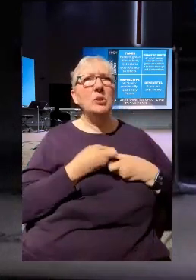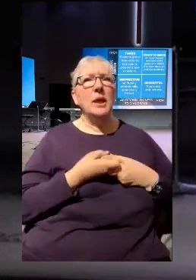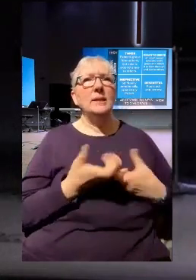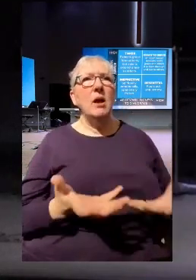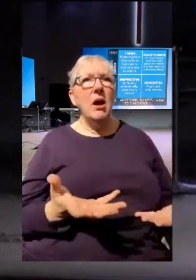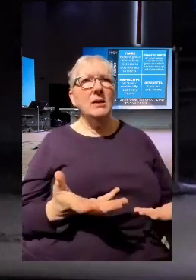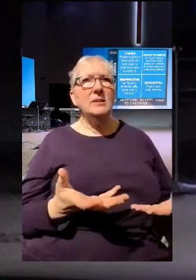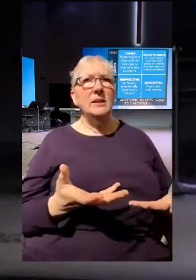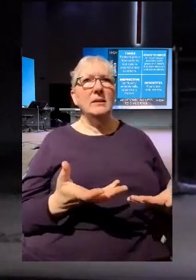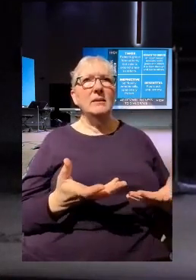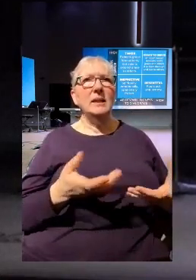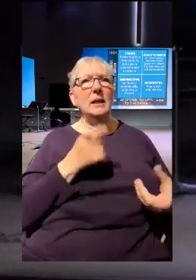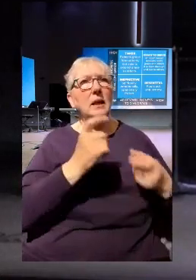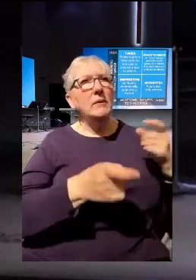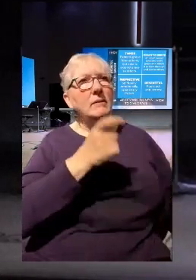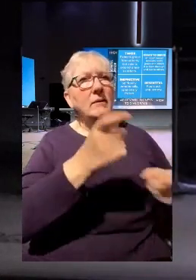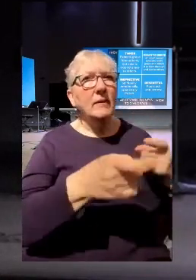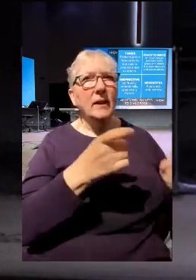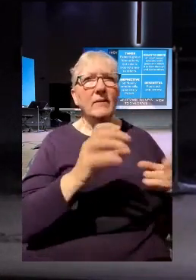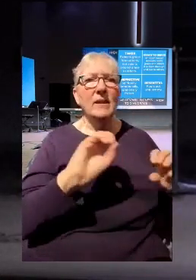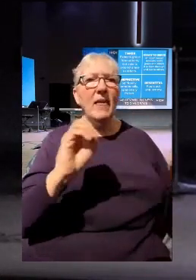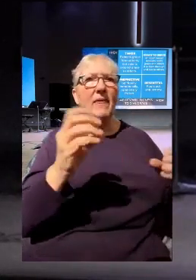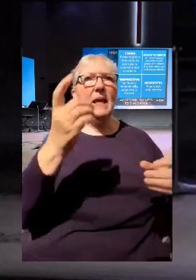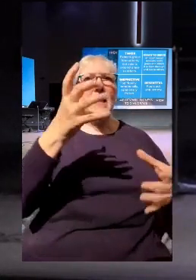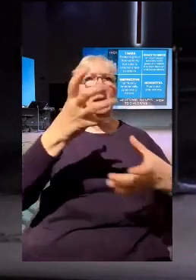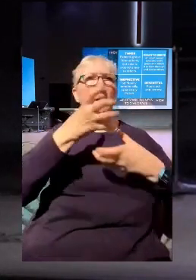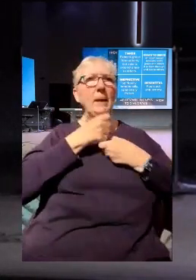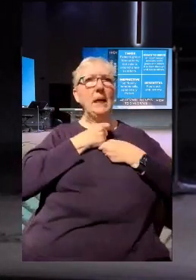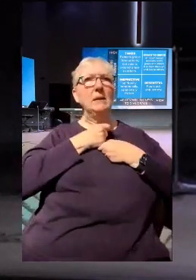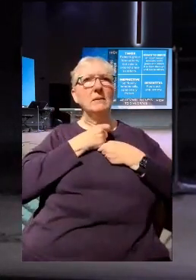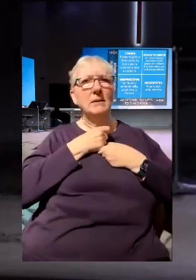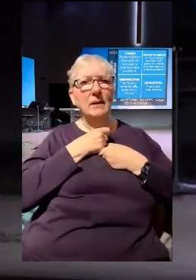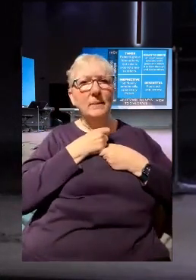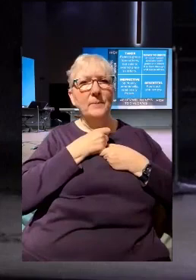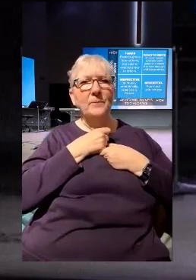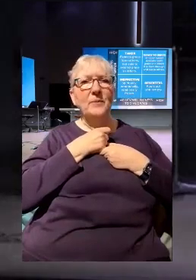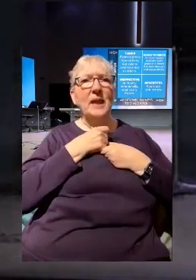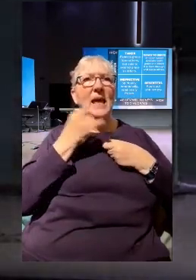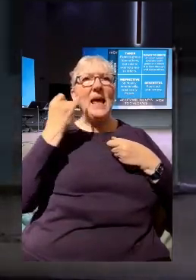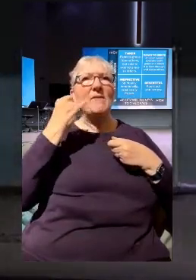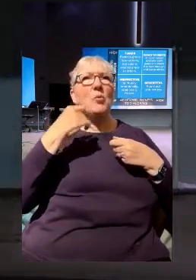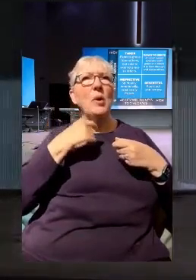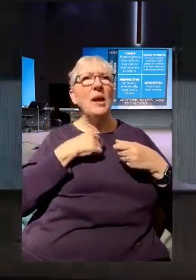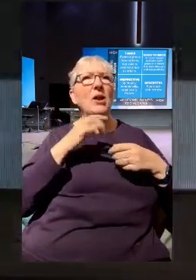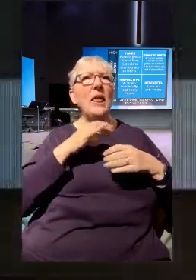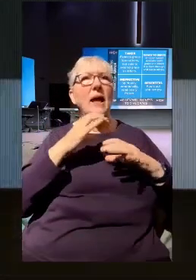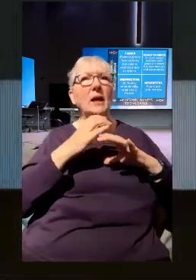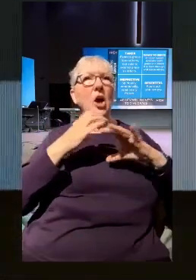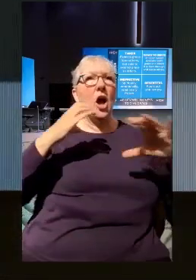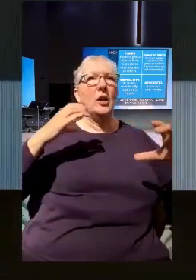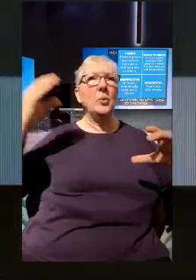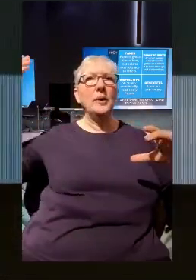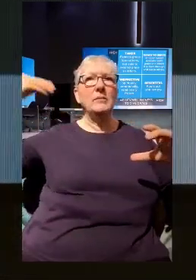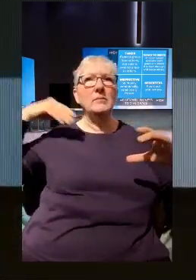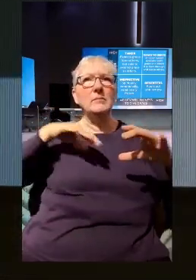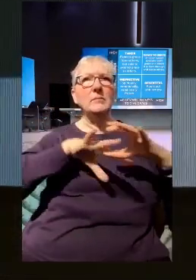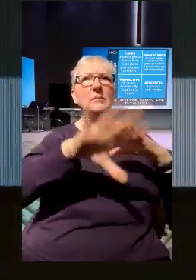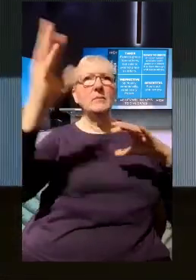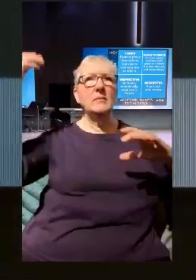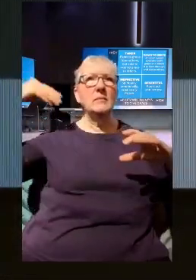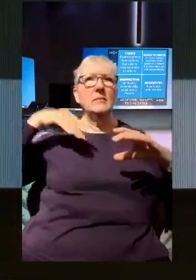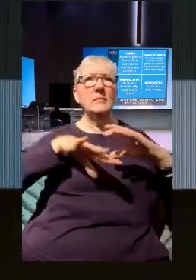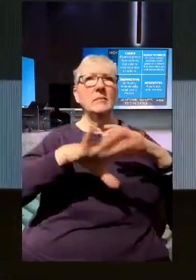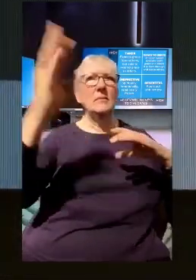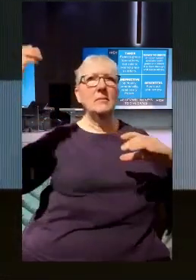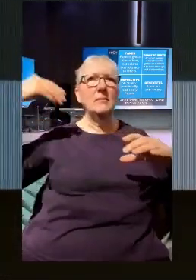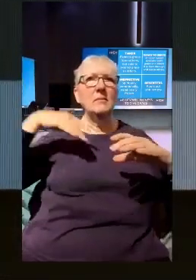in? Because if we are really conduits of God's grace, if we have said, Lord, I get that I